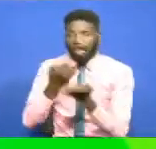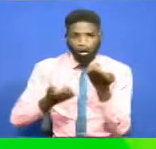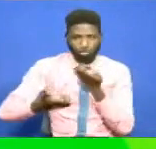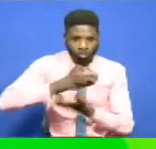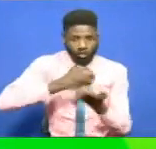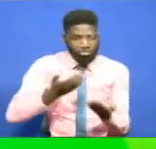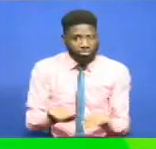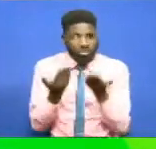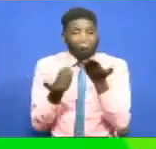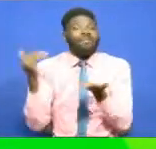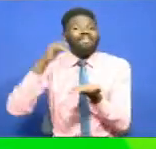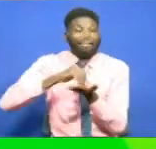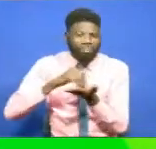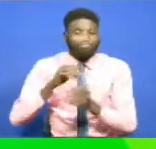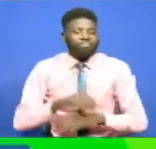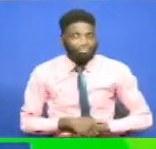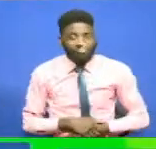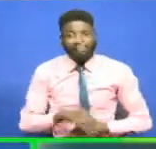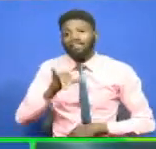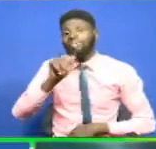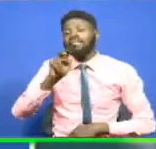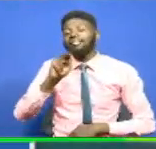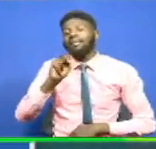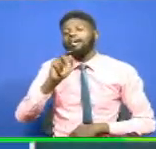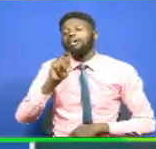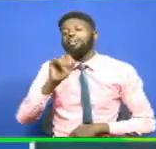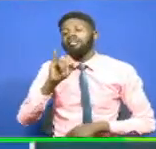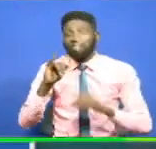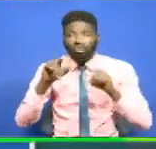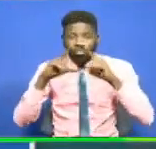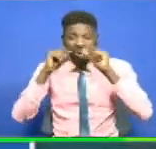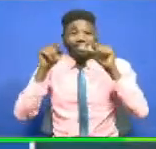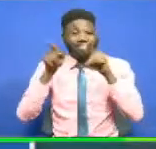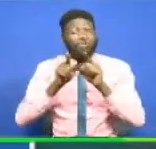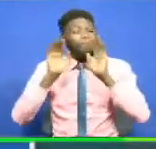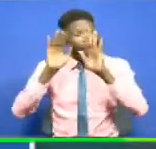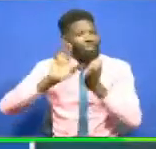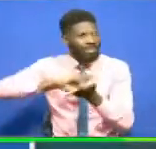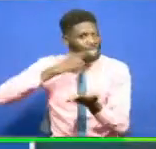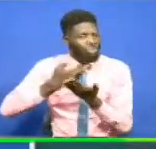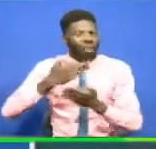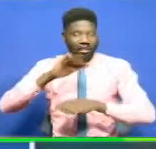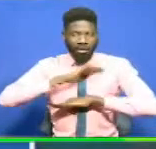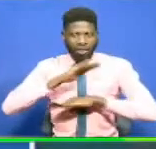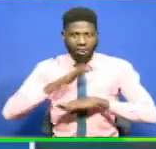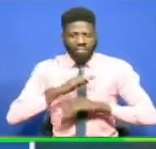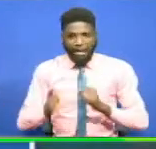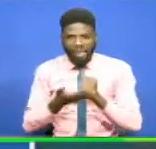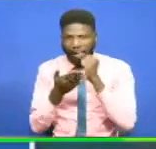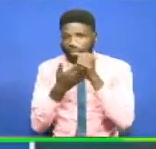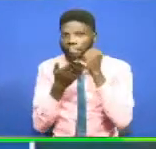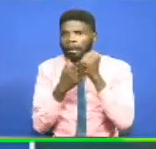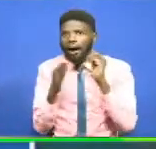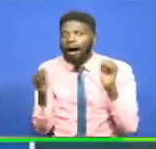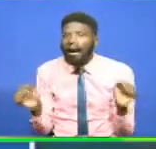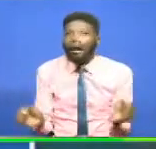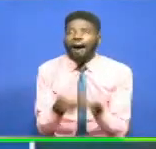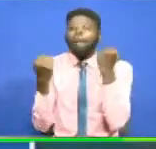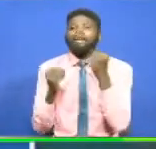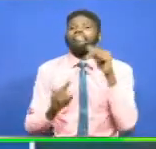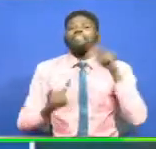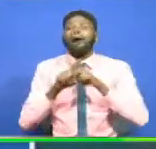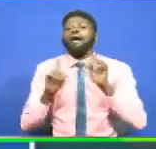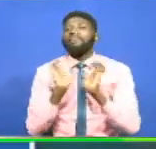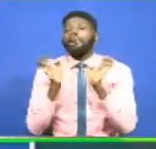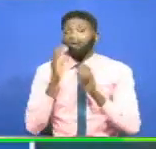and stability. Yatani also acknowledged the need for adequate resources to manage uncertainties over the evolving nature of